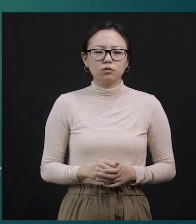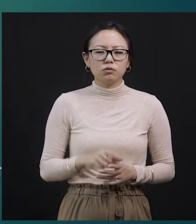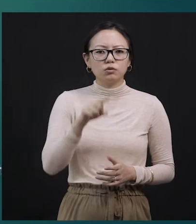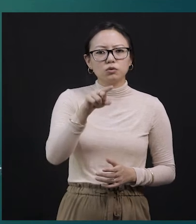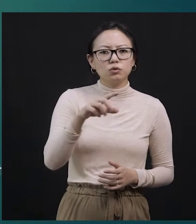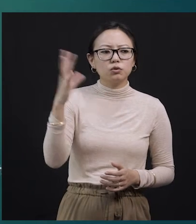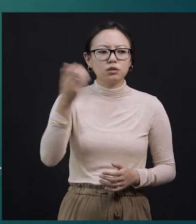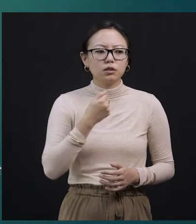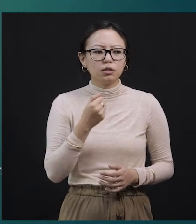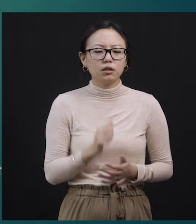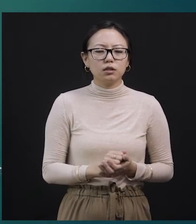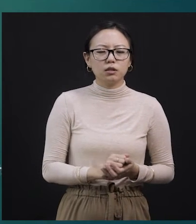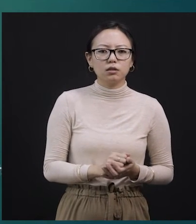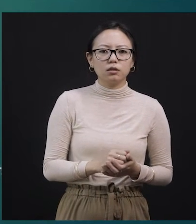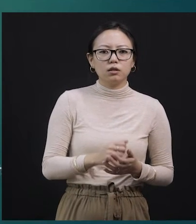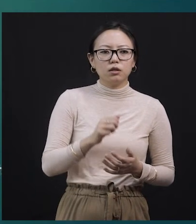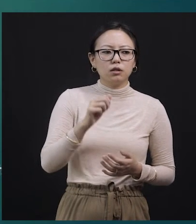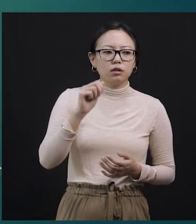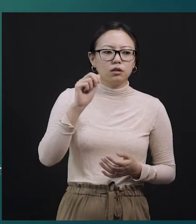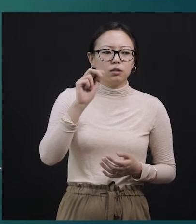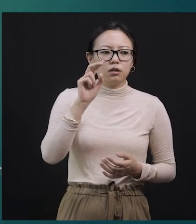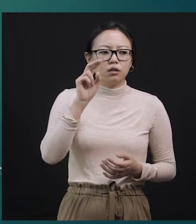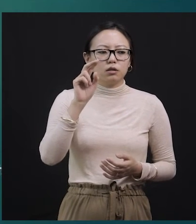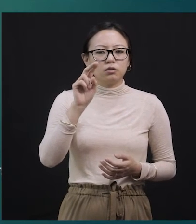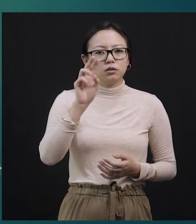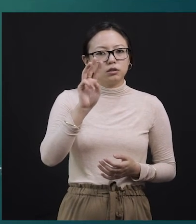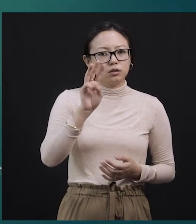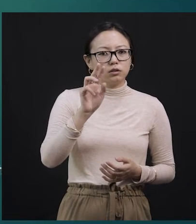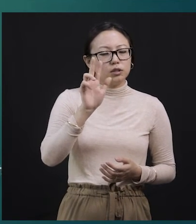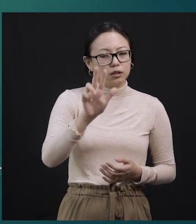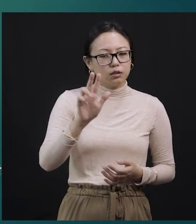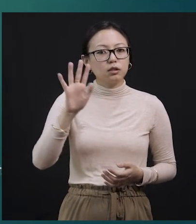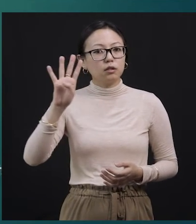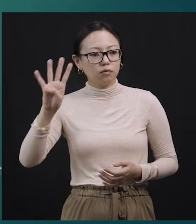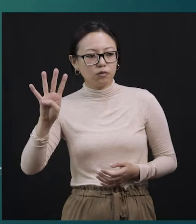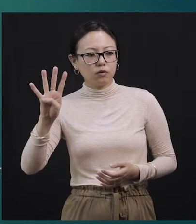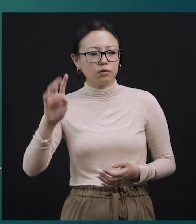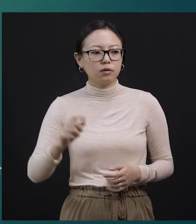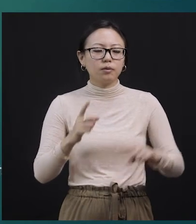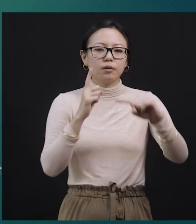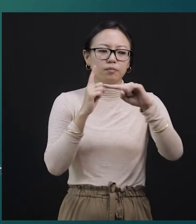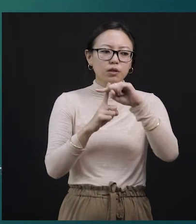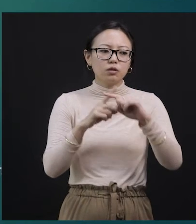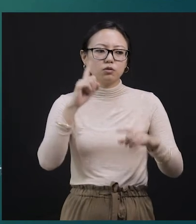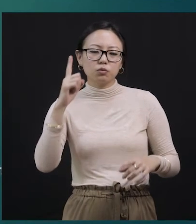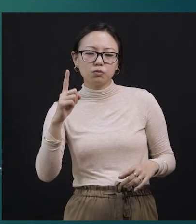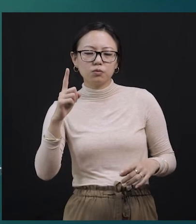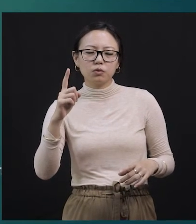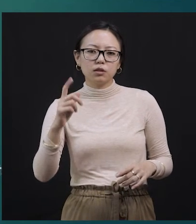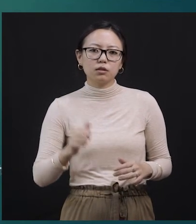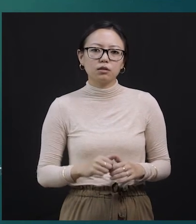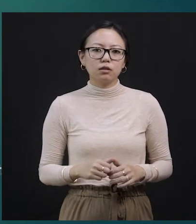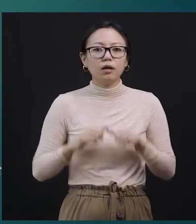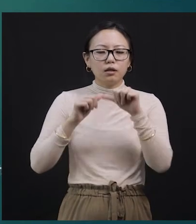get 84. Then plus 1, it will turn to 85, right? So since